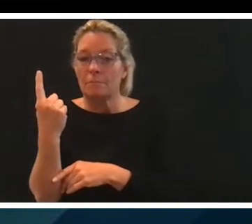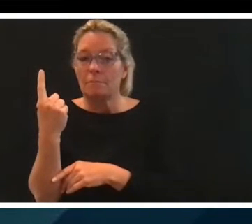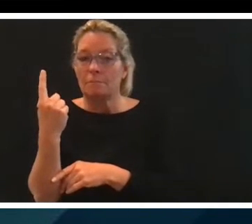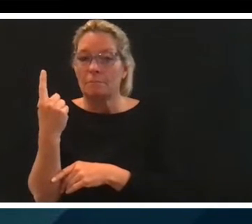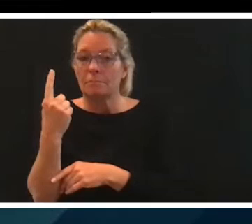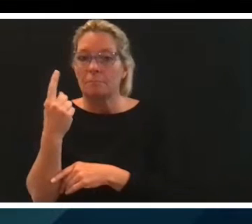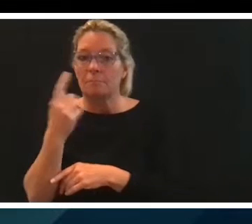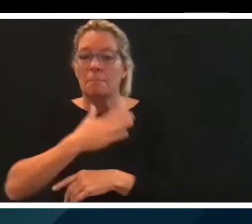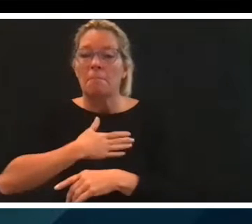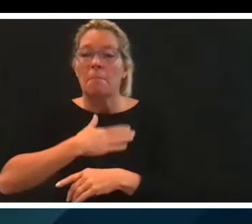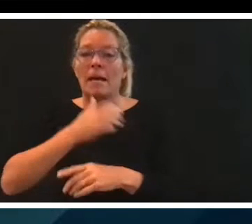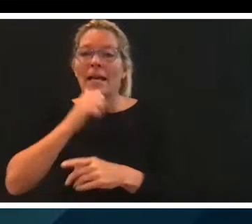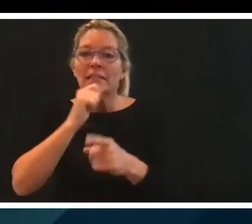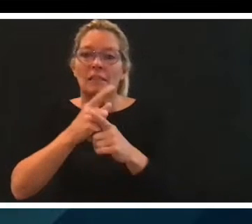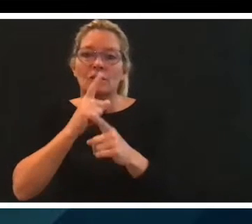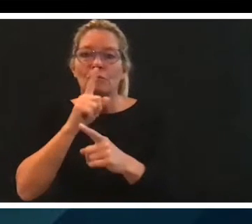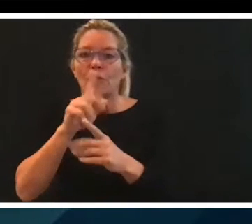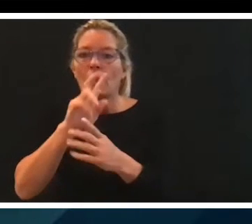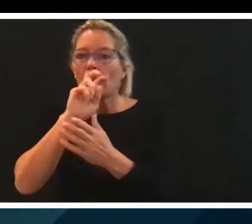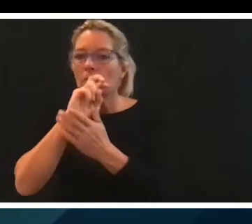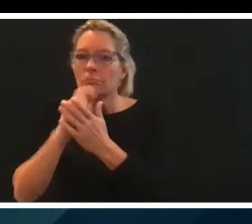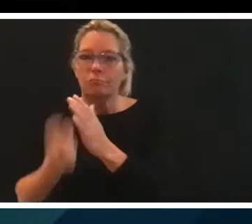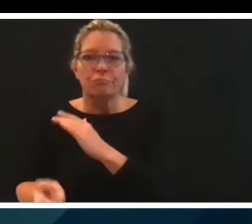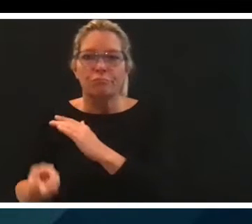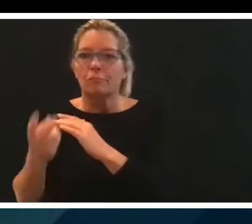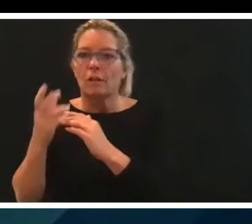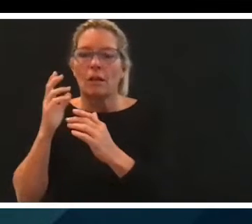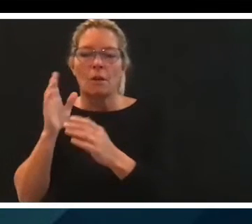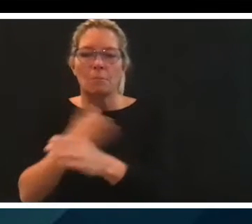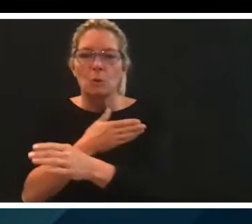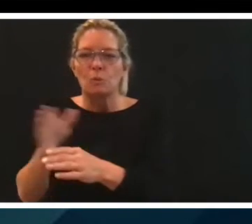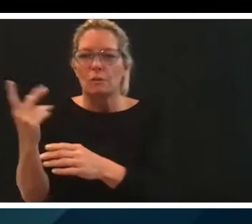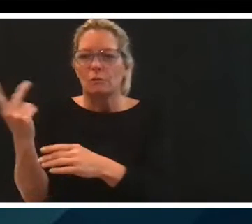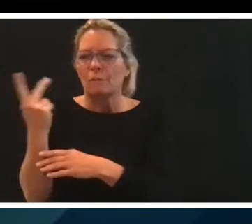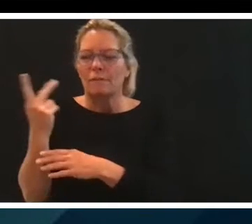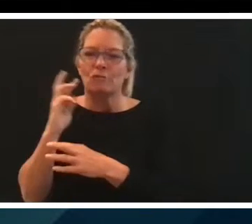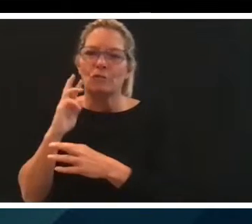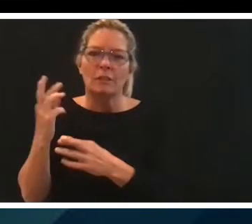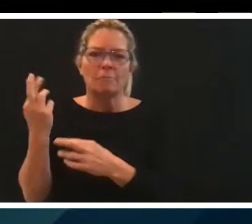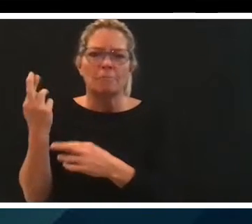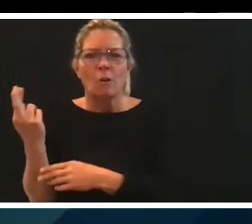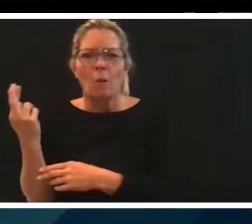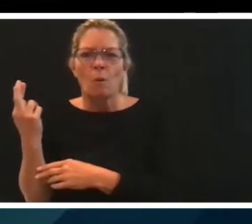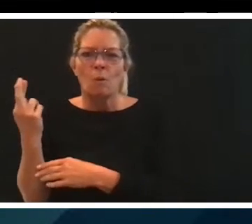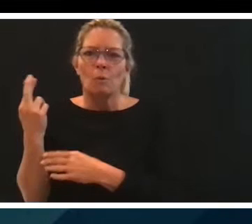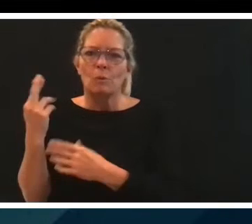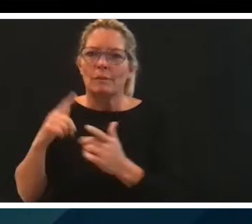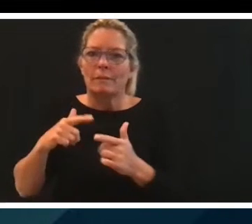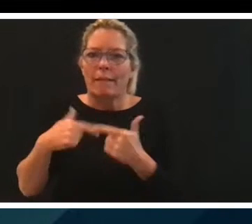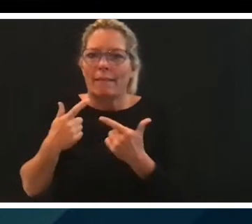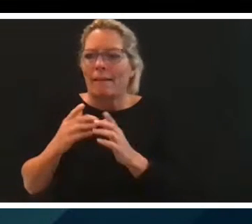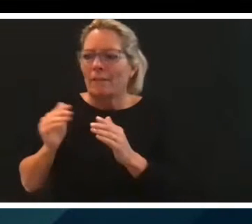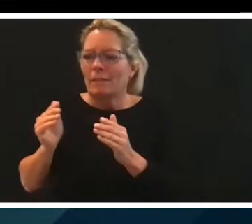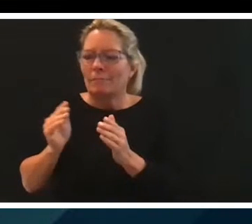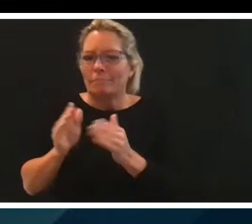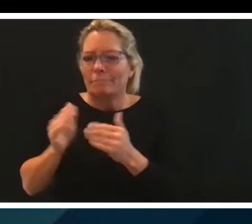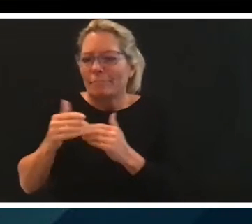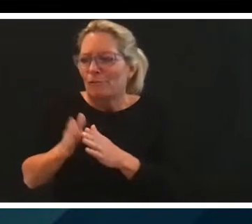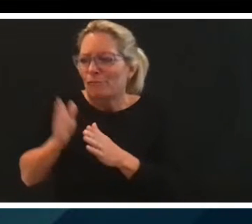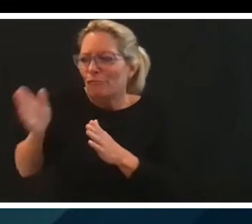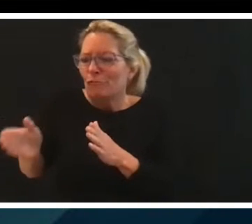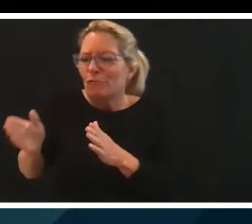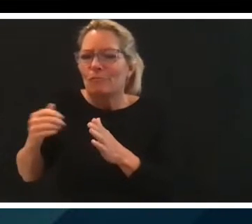get really big into music, and we were really, really tight. Uh, you know, living next door rooms and